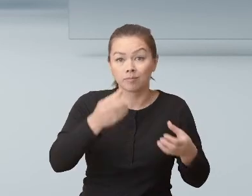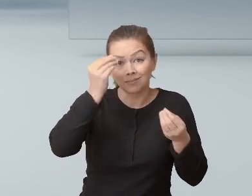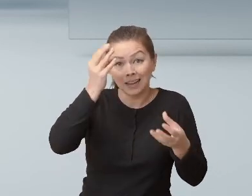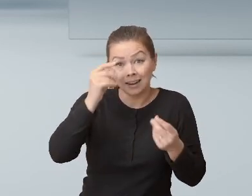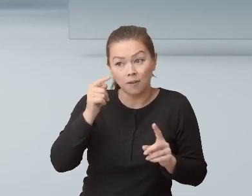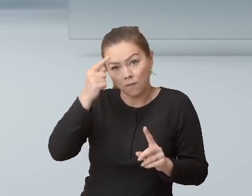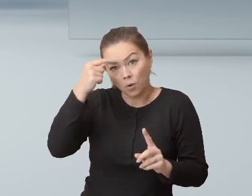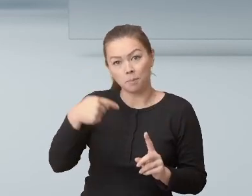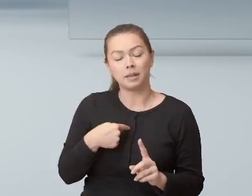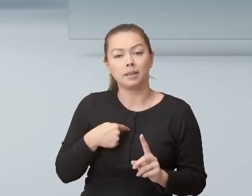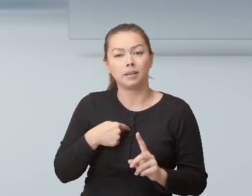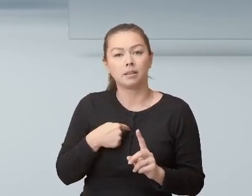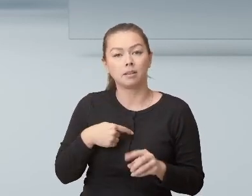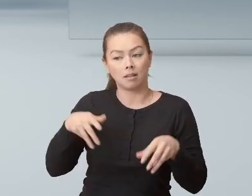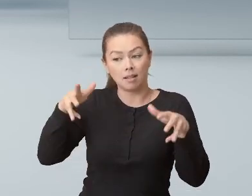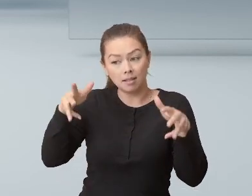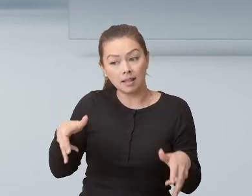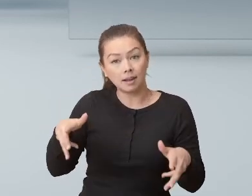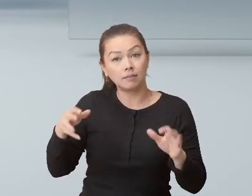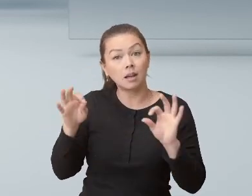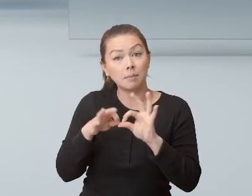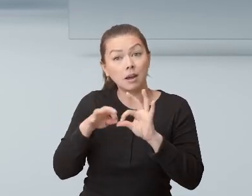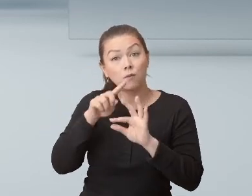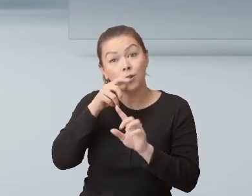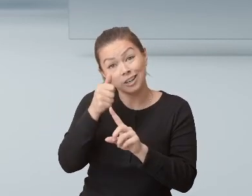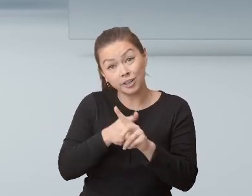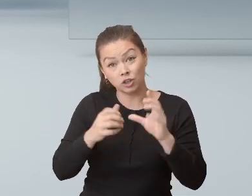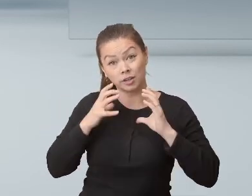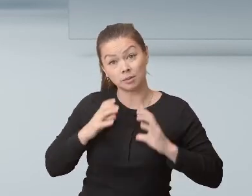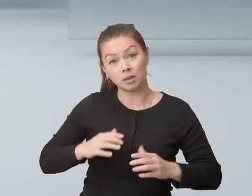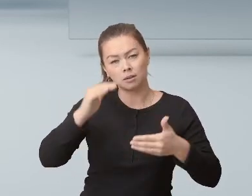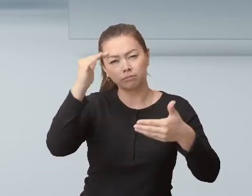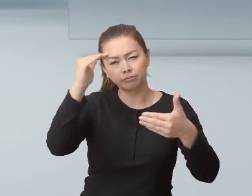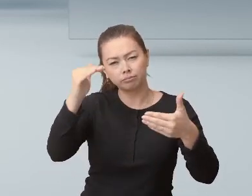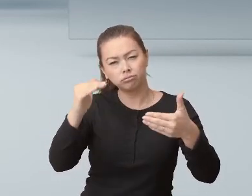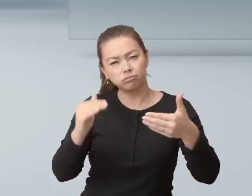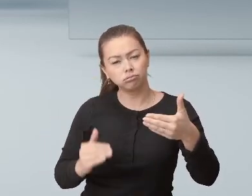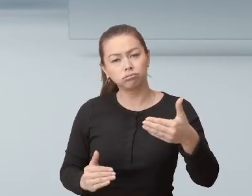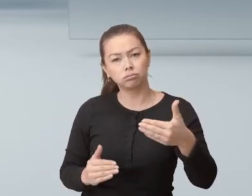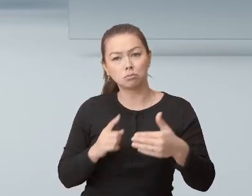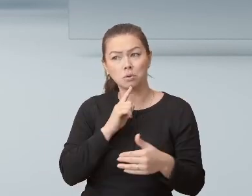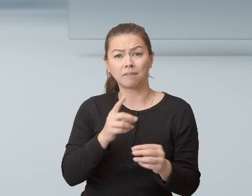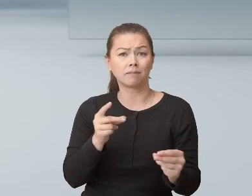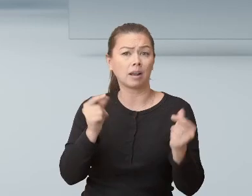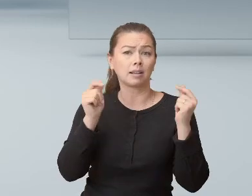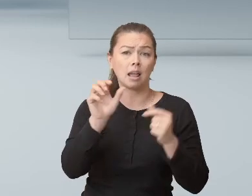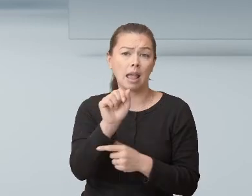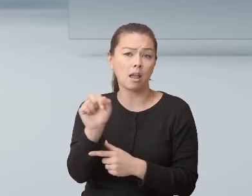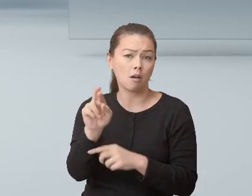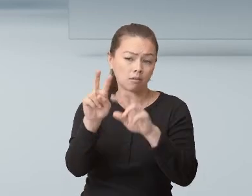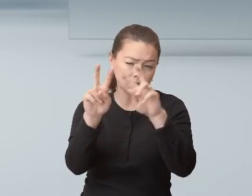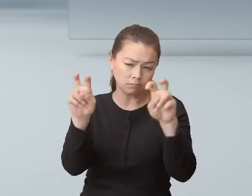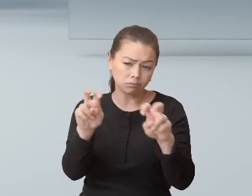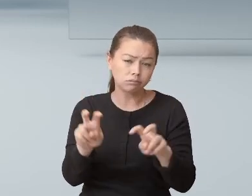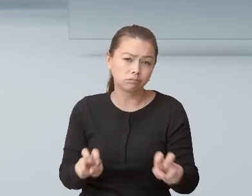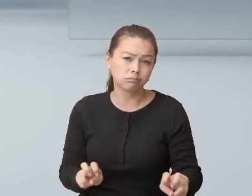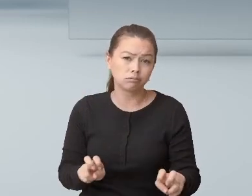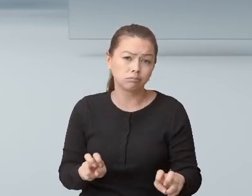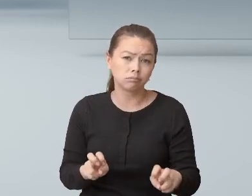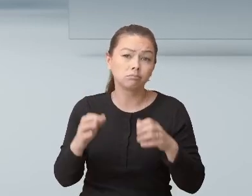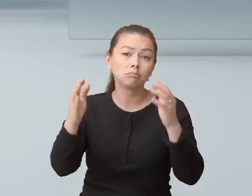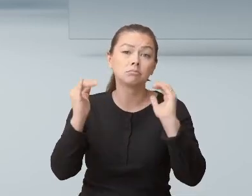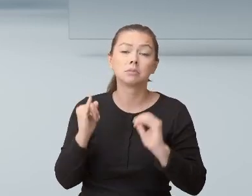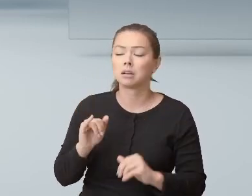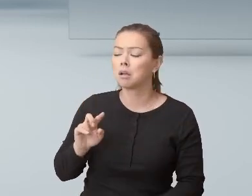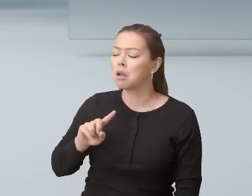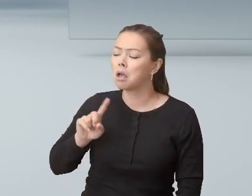remaining amounts by customer, right? So now I've got a really quick kind of AR analysis I can do, right? Well, what if I want to ask it, to add new columns to